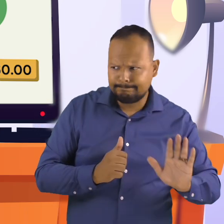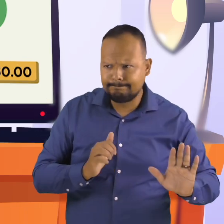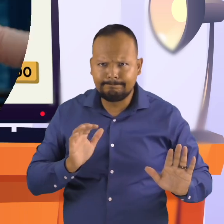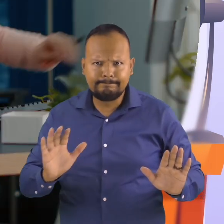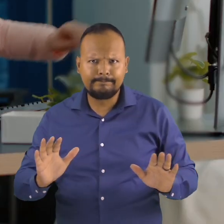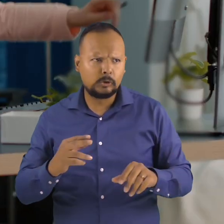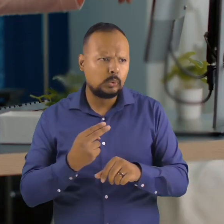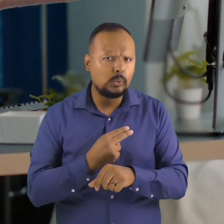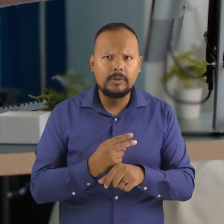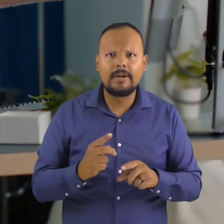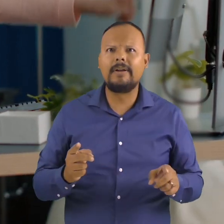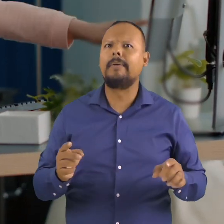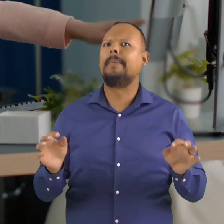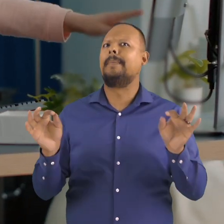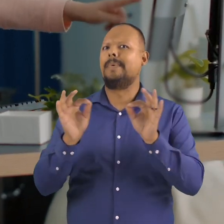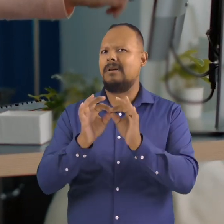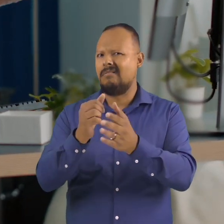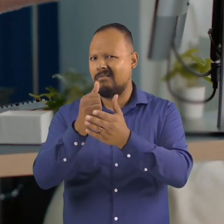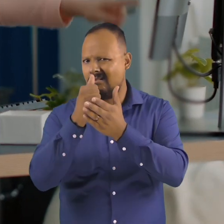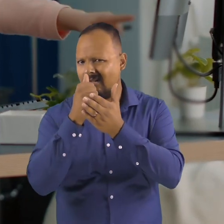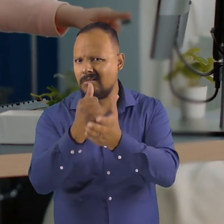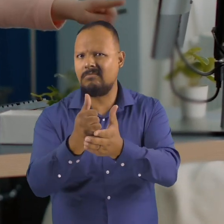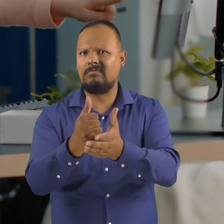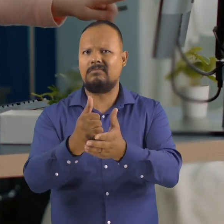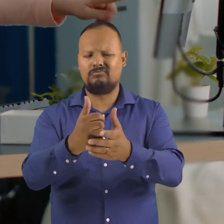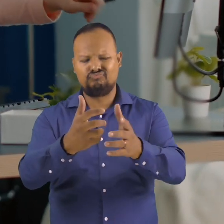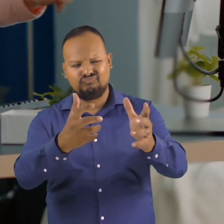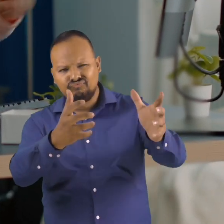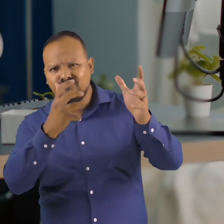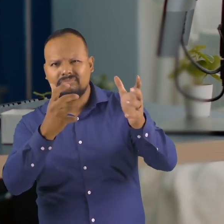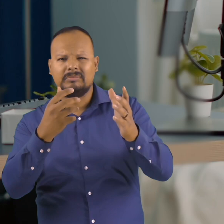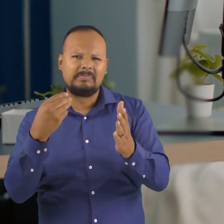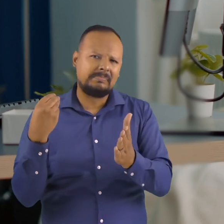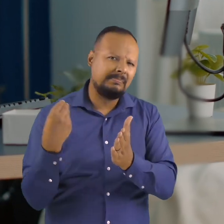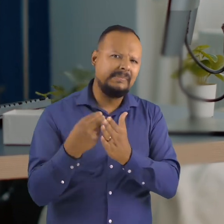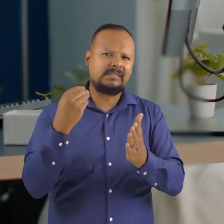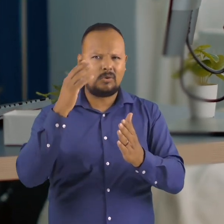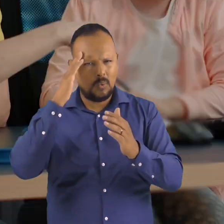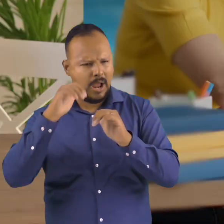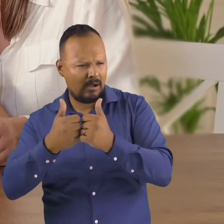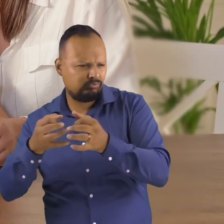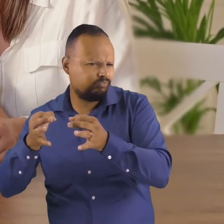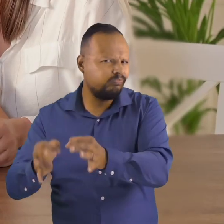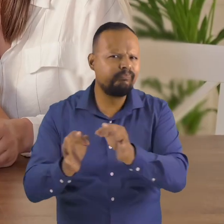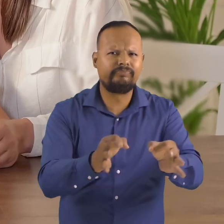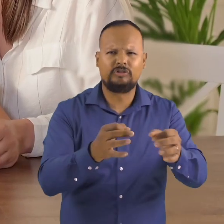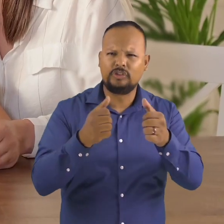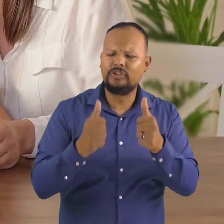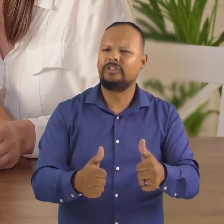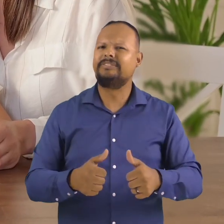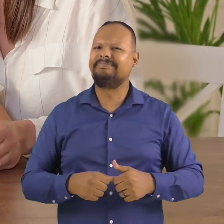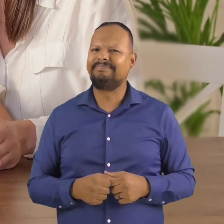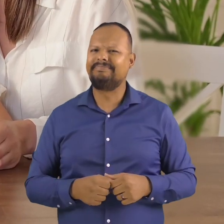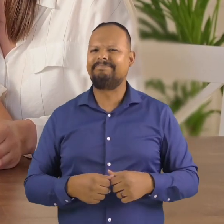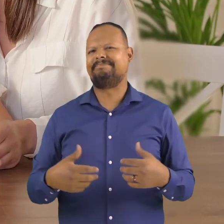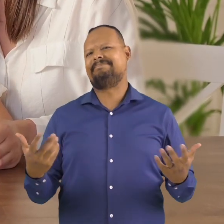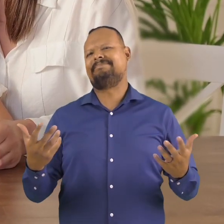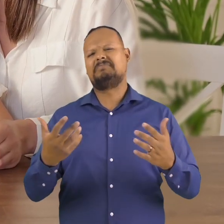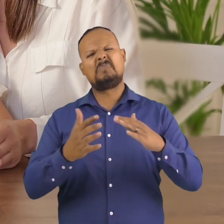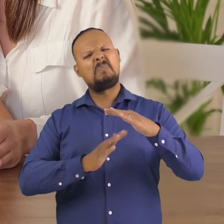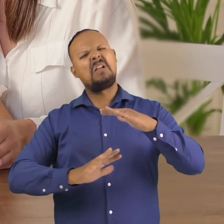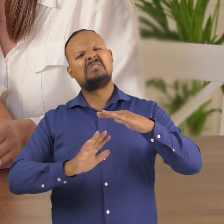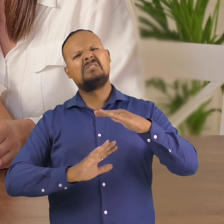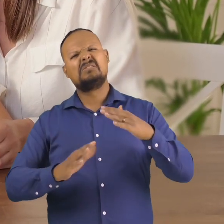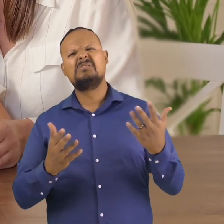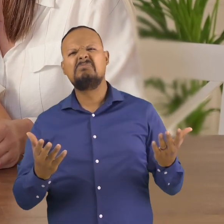important because it will help you become more financially literate. Now that you know the basics of